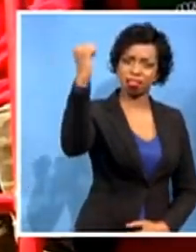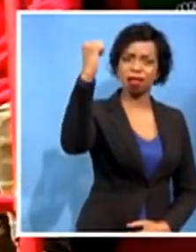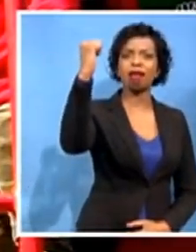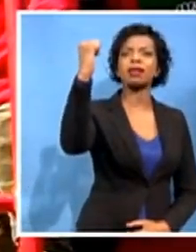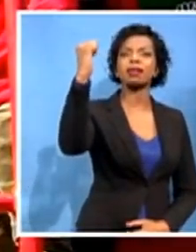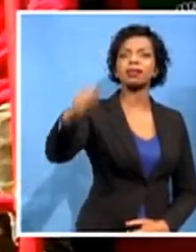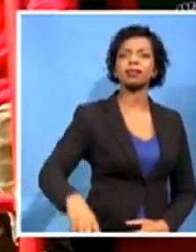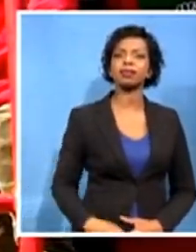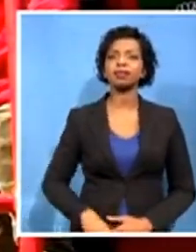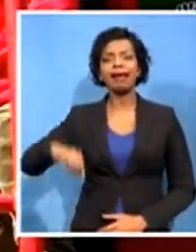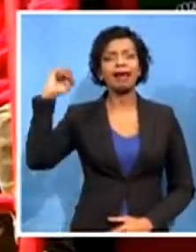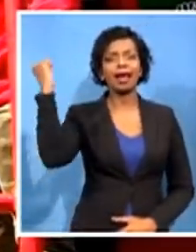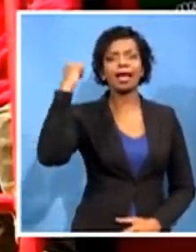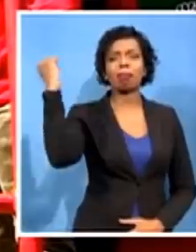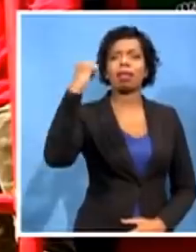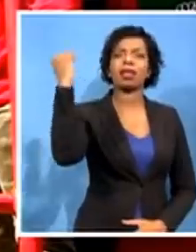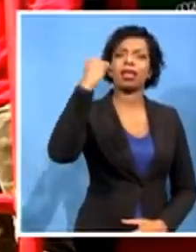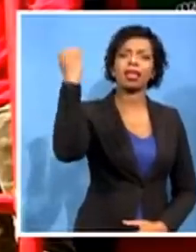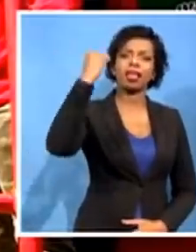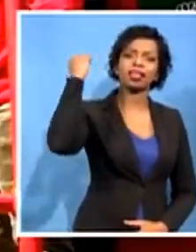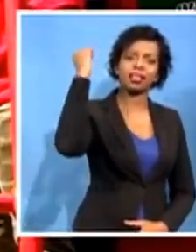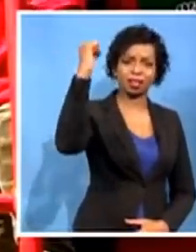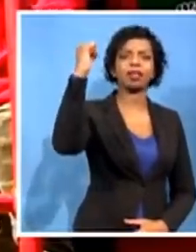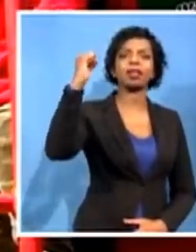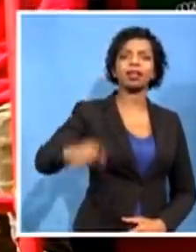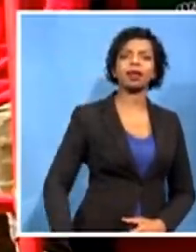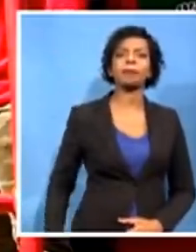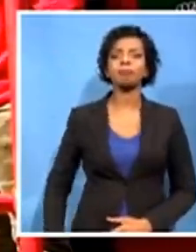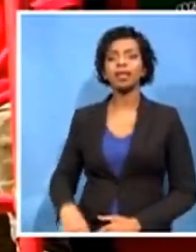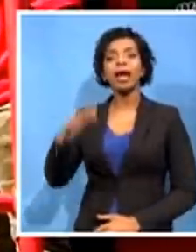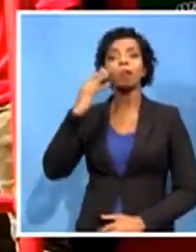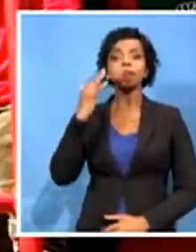Amanda! Panti, ngamabhunu panti!